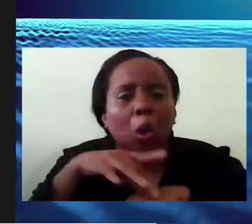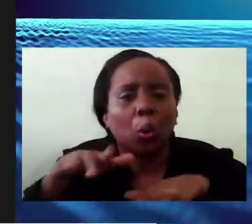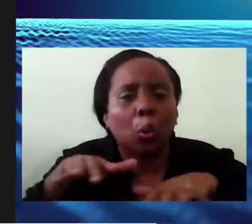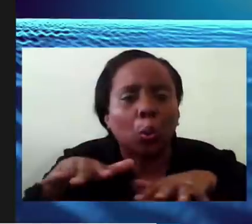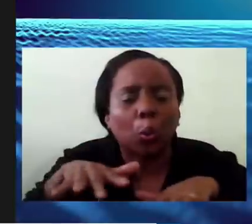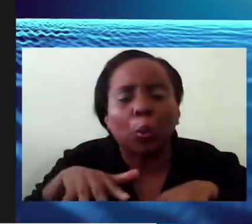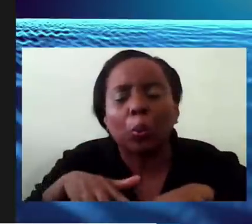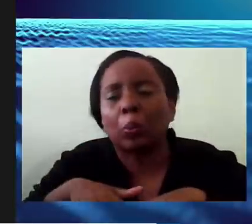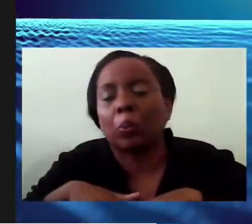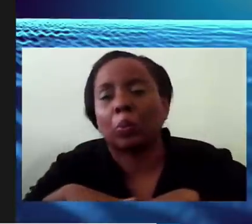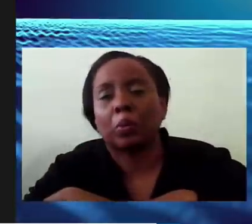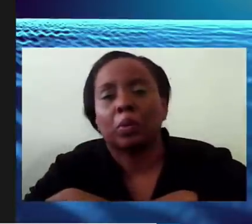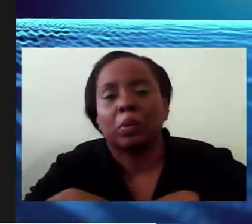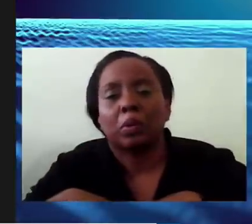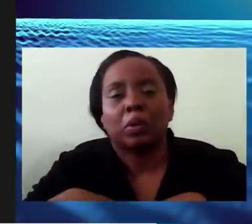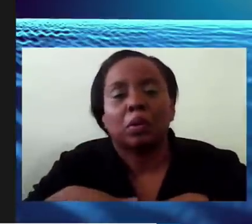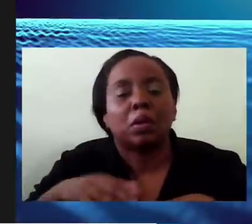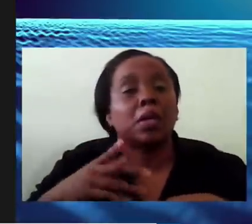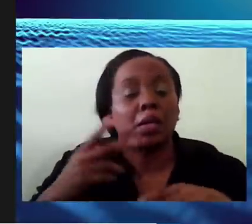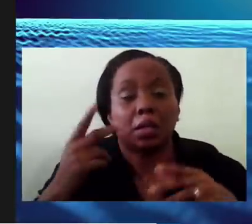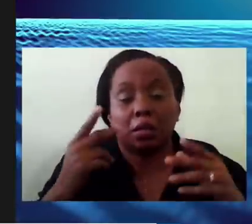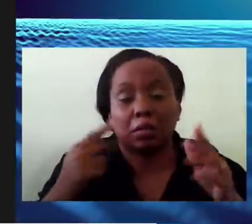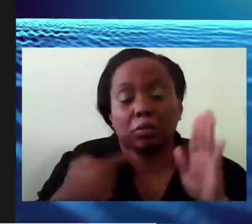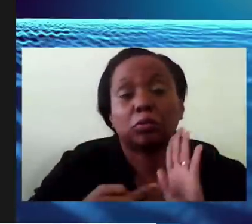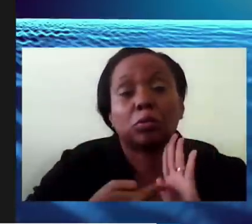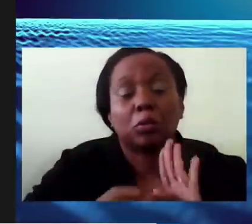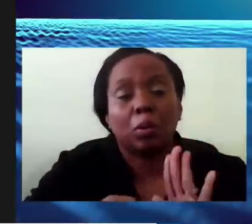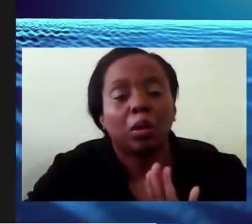that indicate the movement of fluids. And